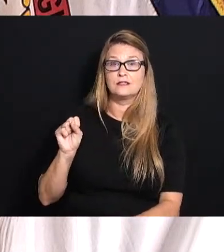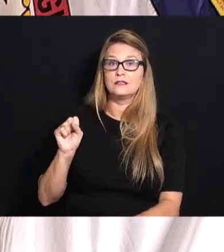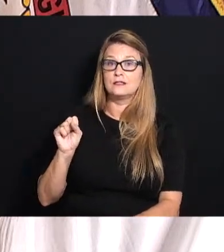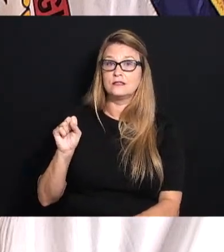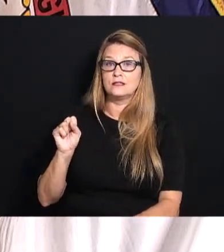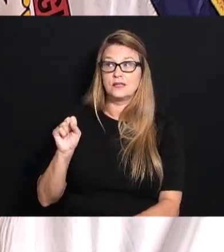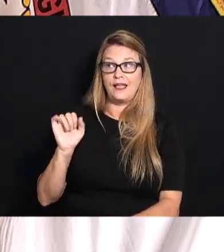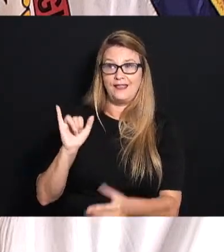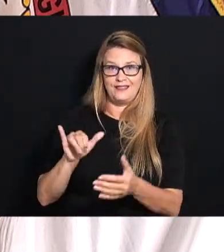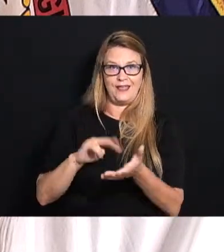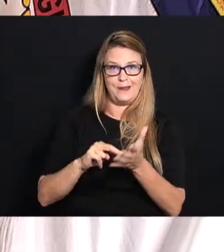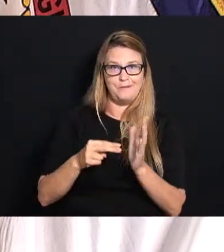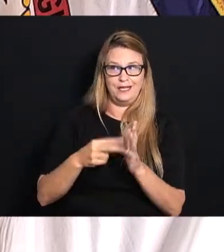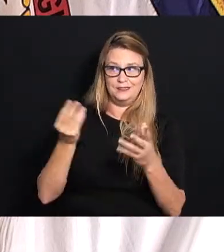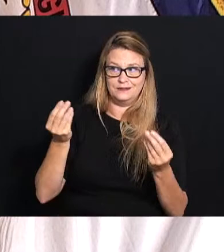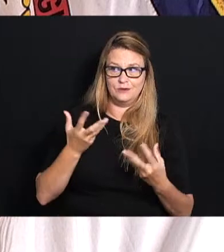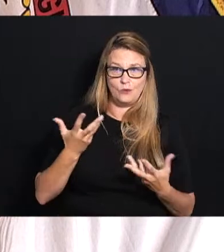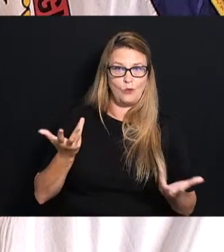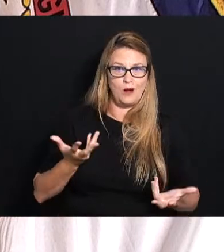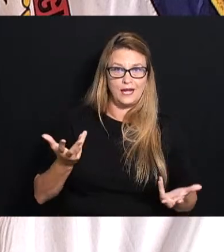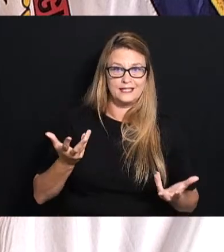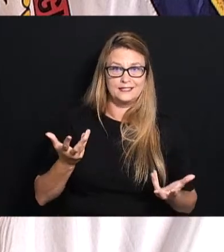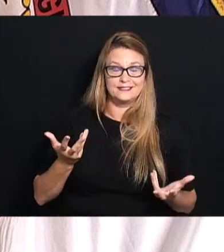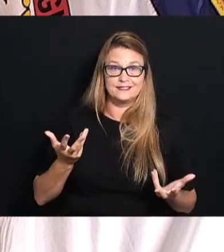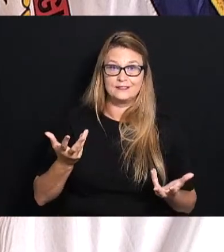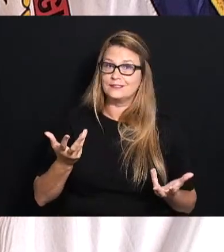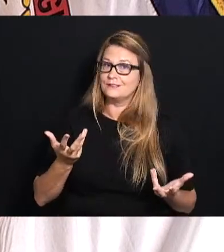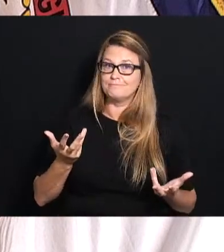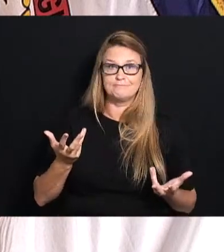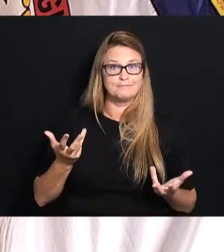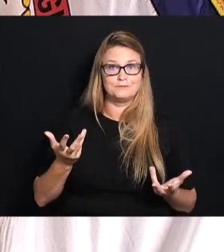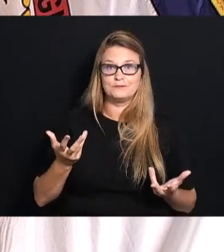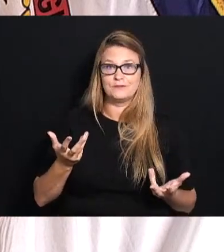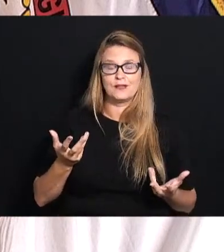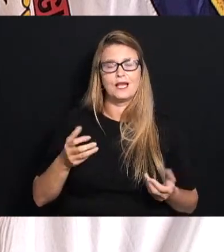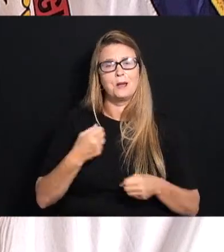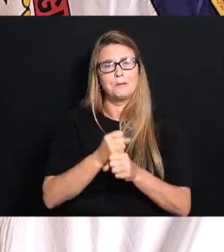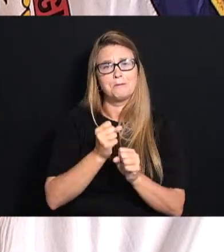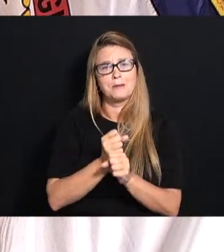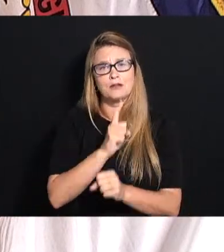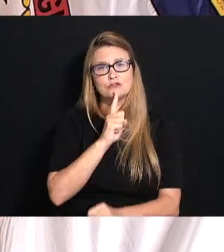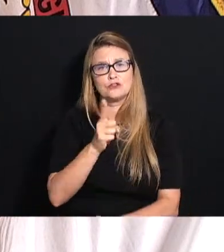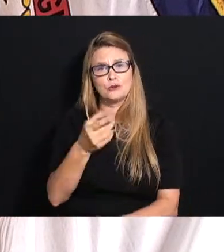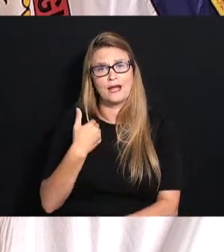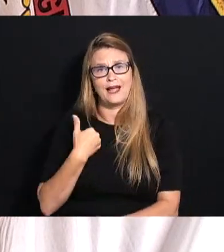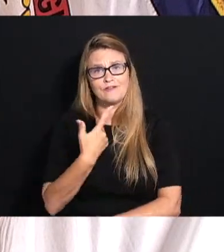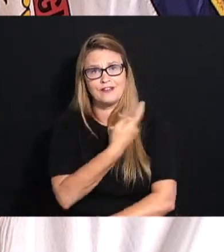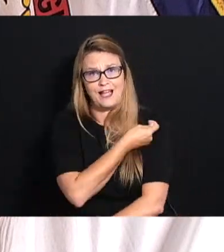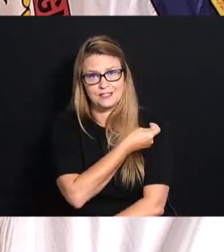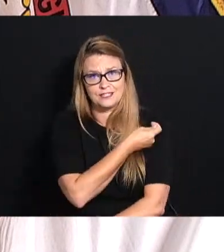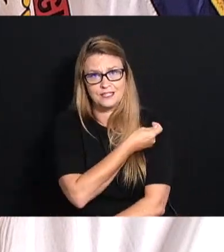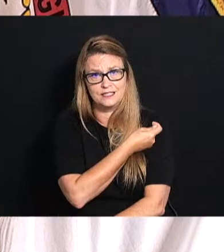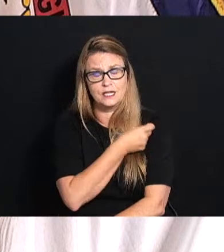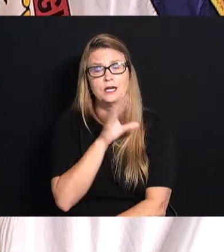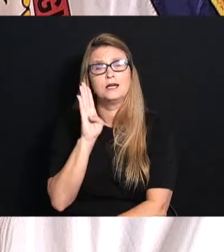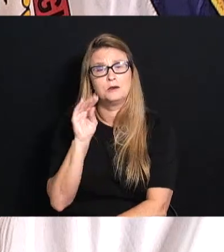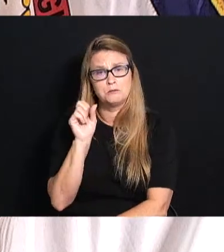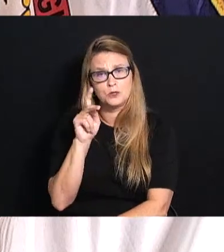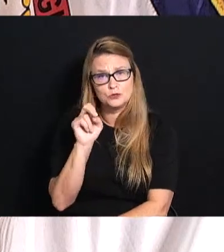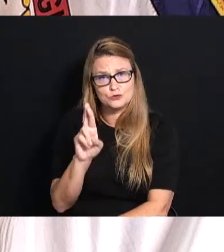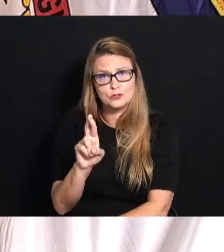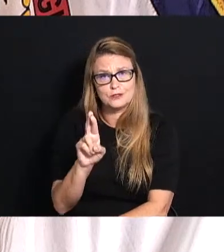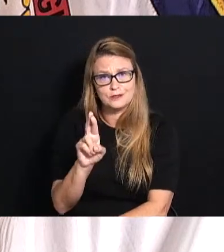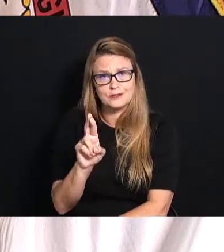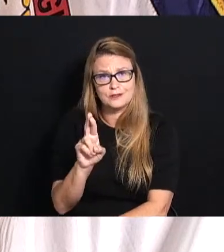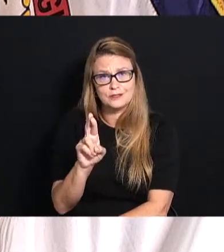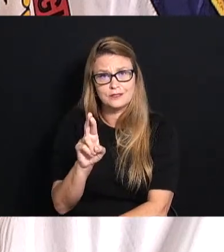What's he telling us from that? He's telling us, for crying out loud, get vaccinated. Get your booster shot.